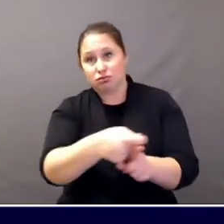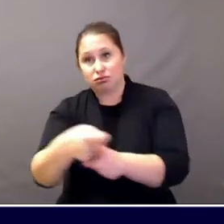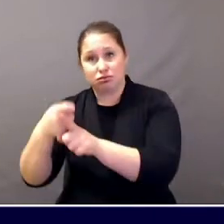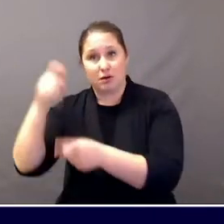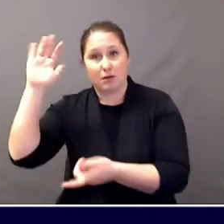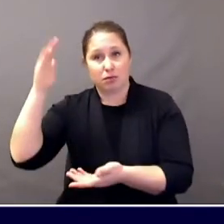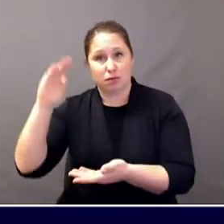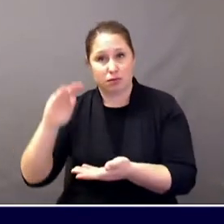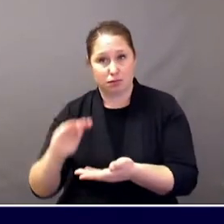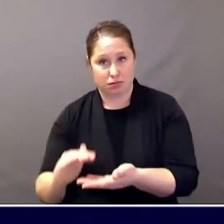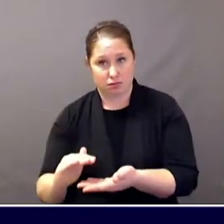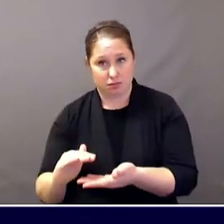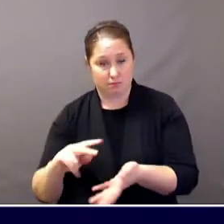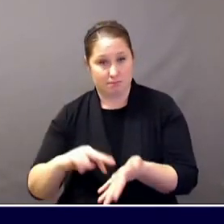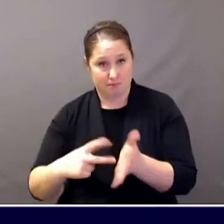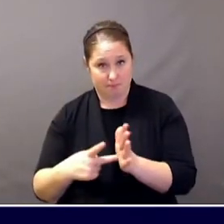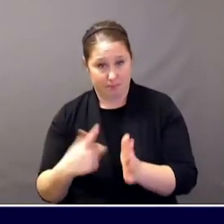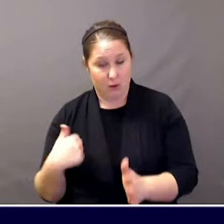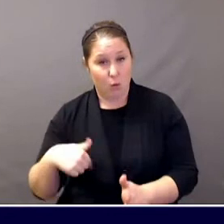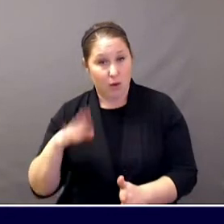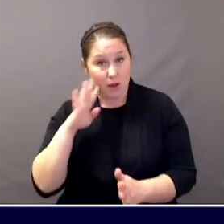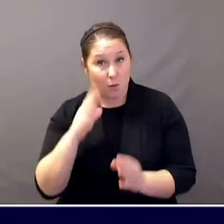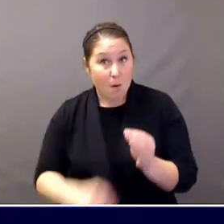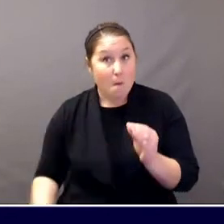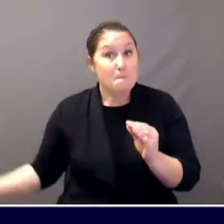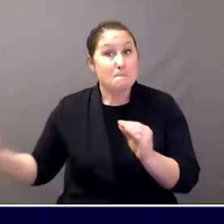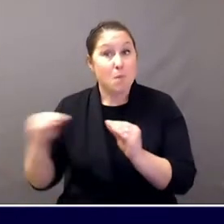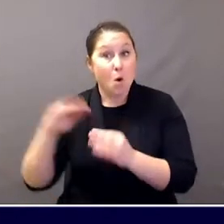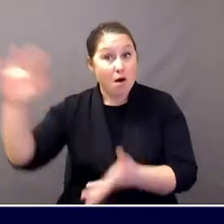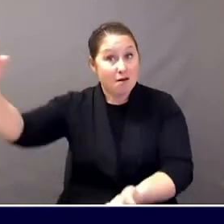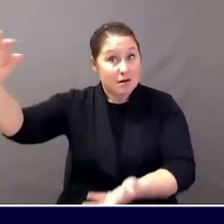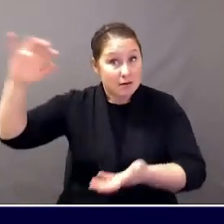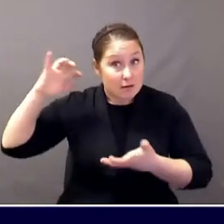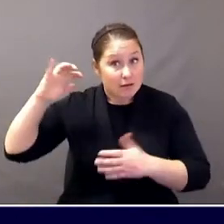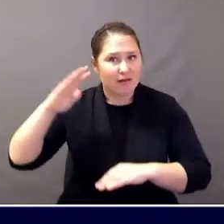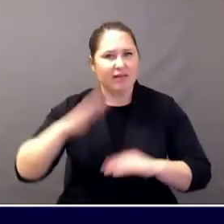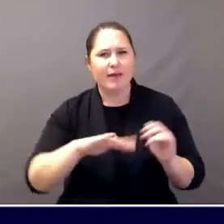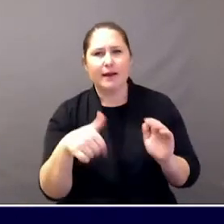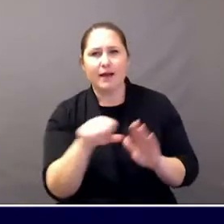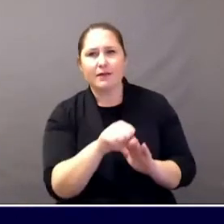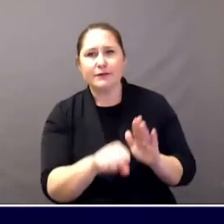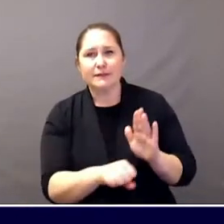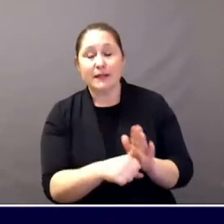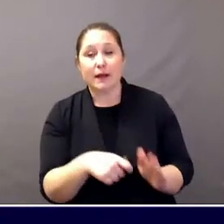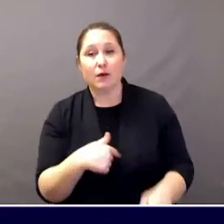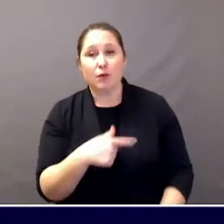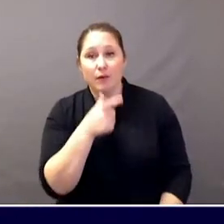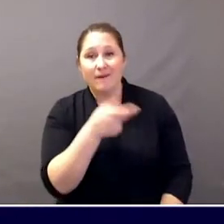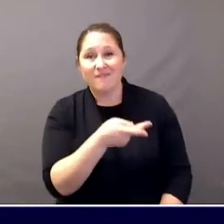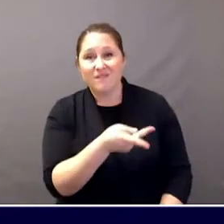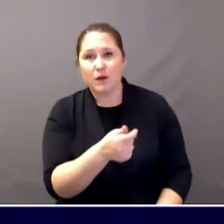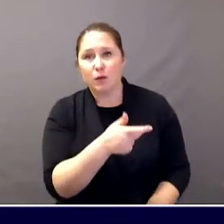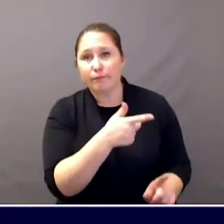we would actually be receiving more vaccines than, say, some of the other states that aren't doing as well?